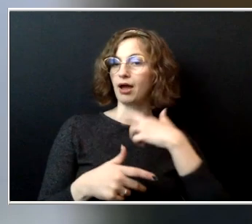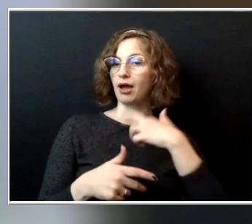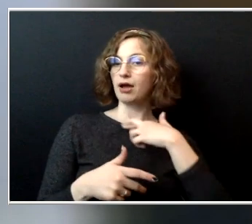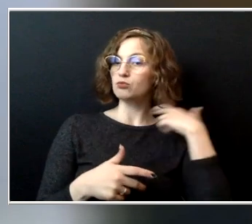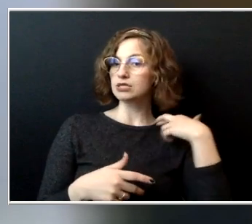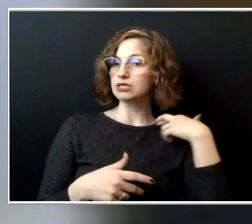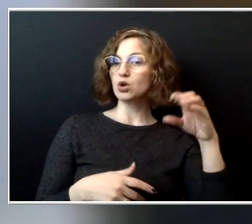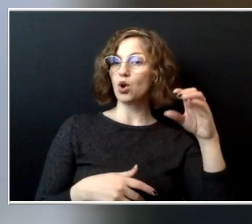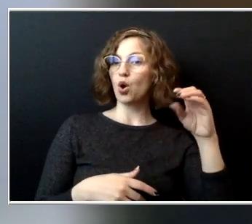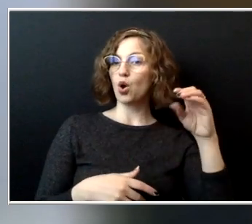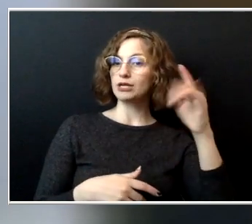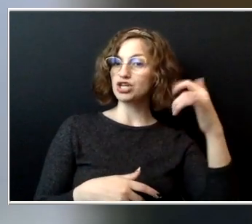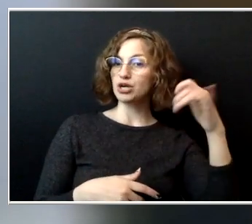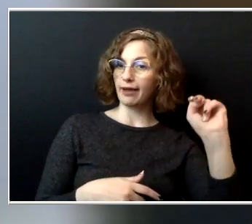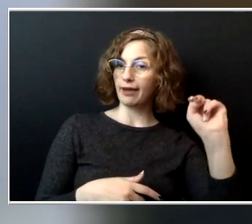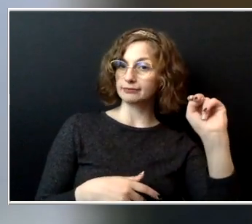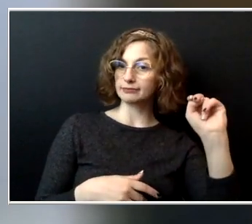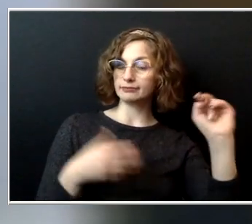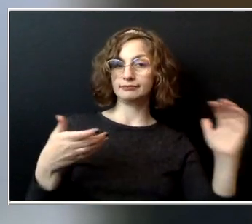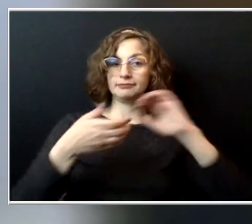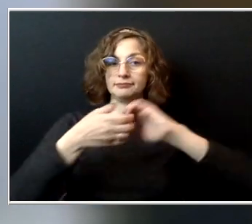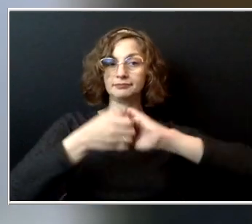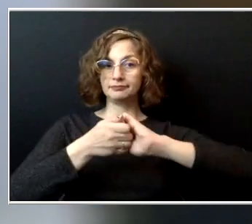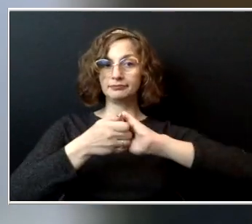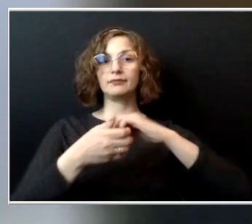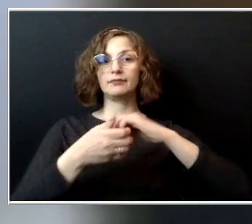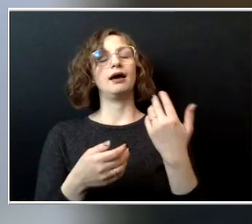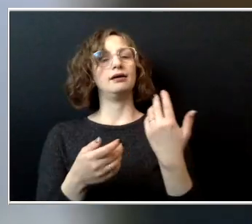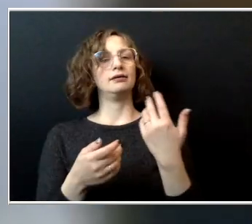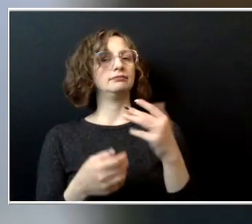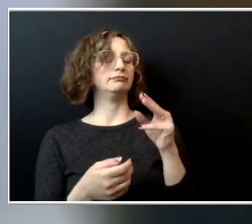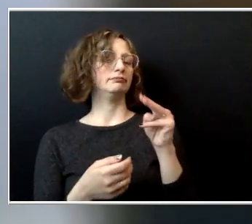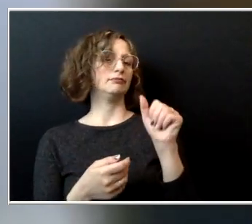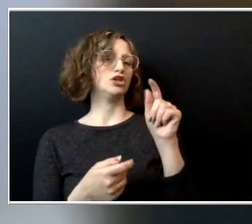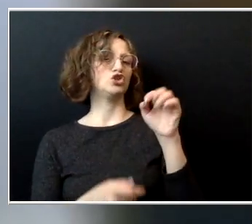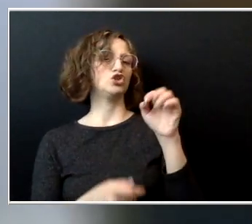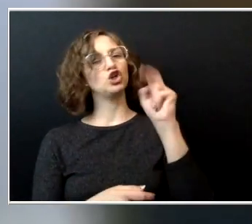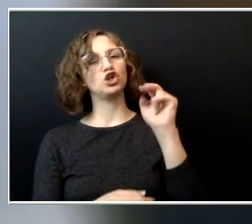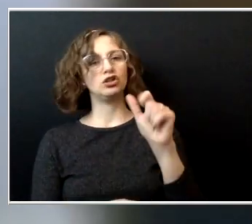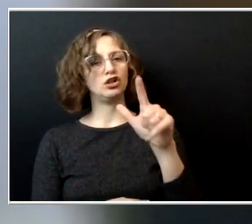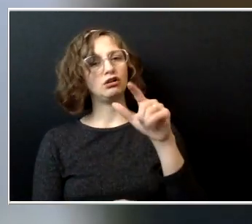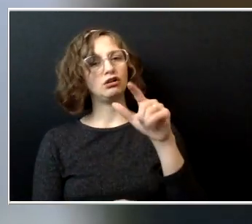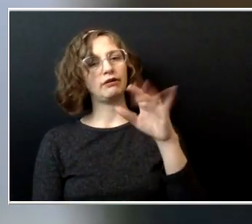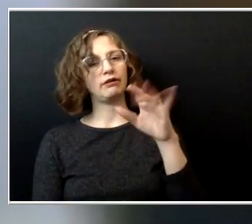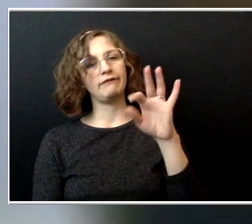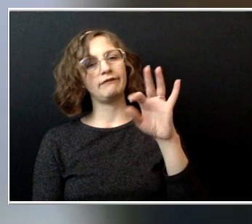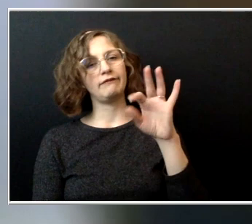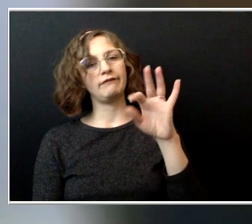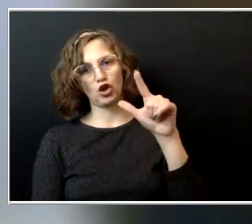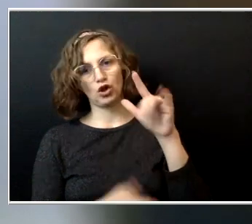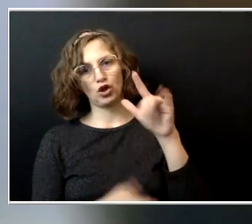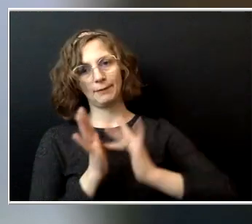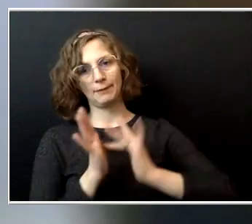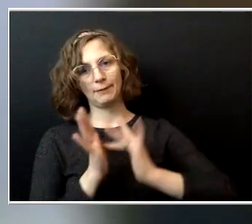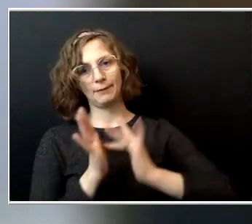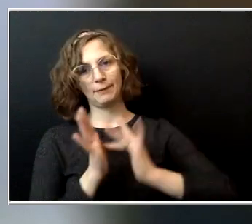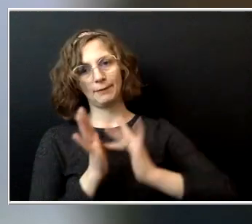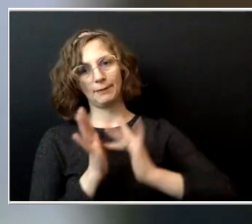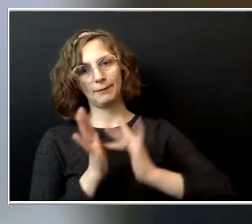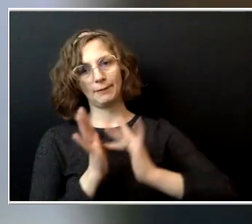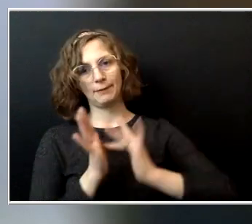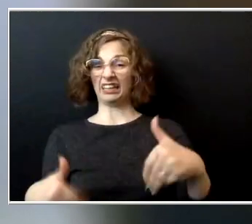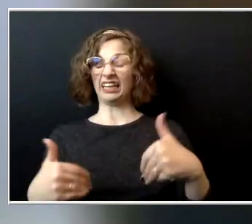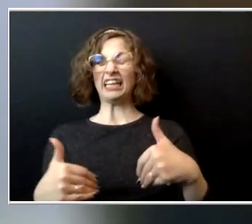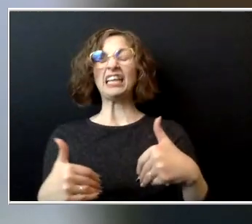OBGYN and maternal fetal medicine. Those are all real tricky in today's environment. And then the other